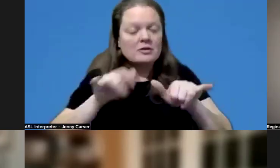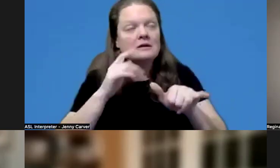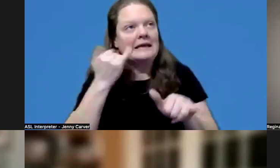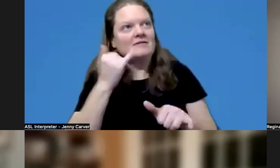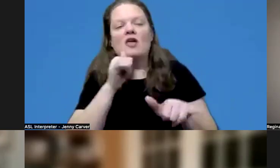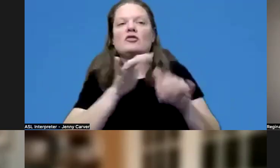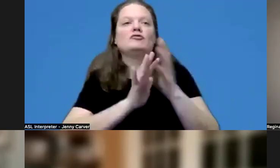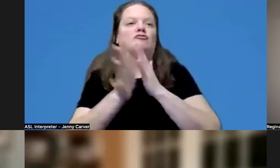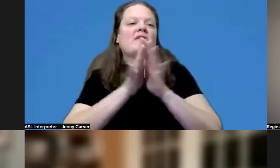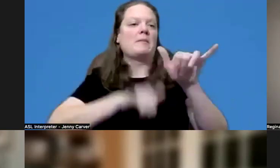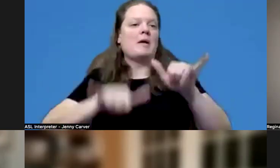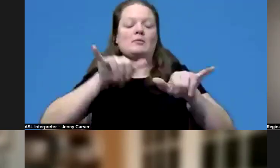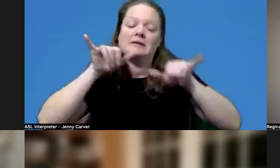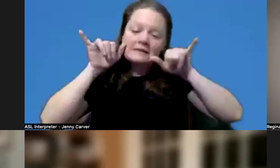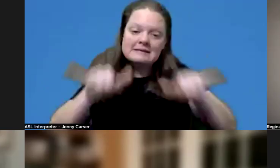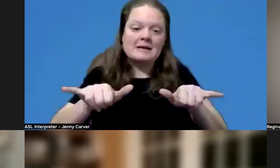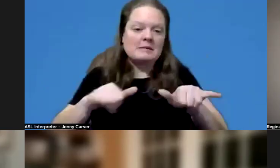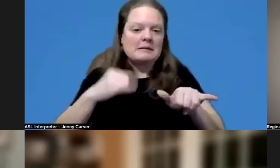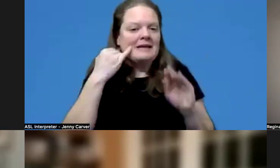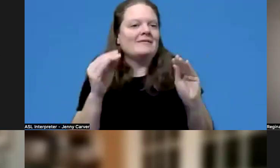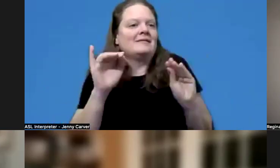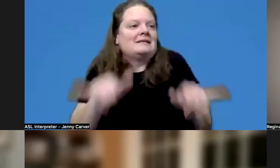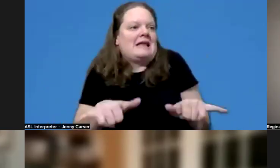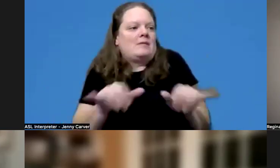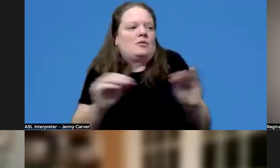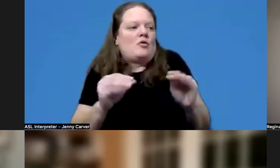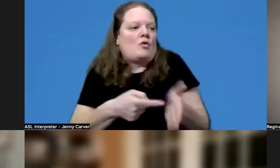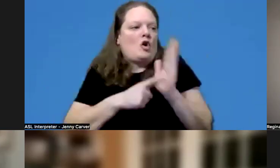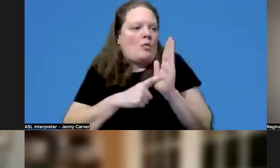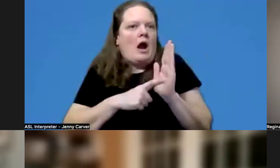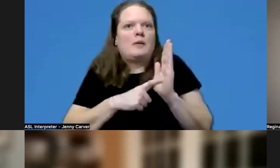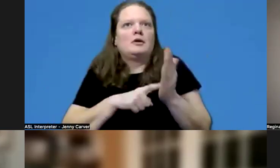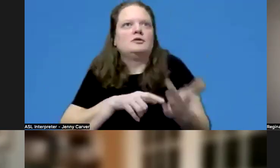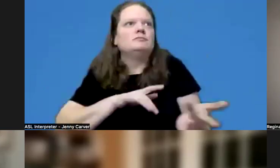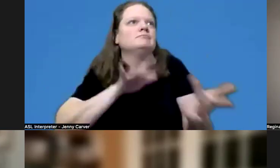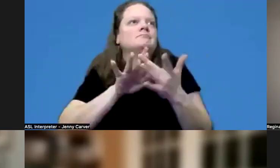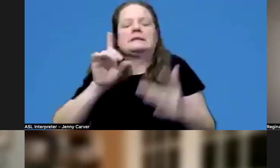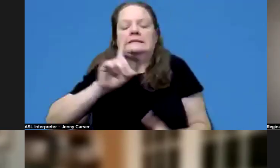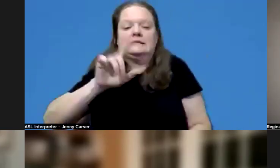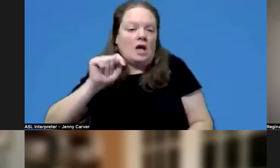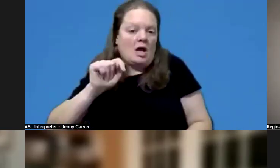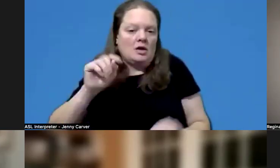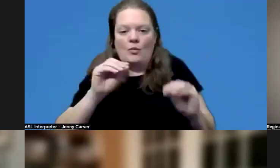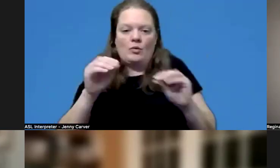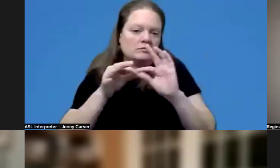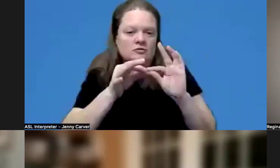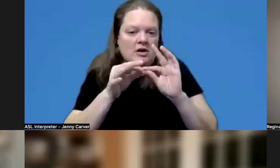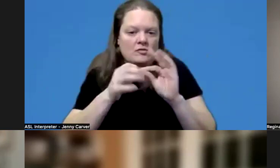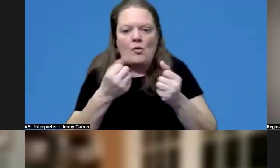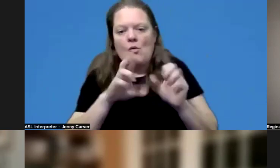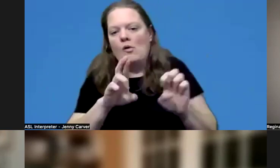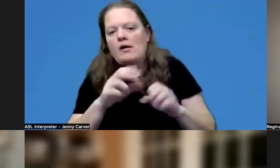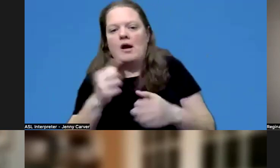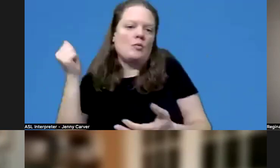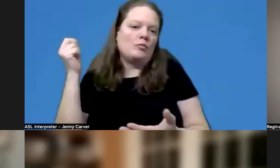the same, or if it stays the same, there's no requirement to reach out to DDOT and do any coordination or receive a traffic control